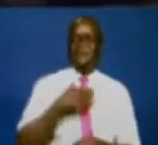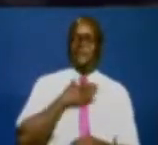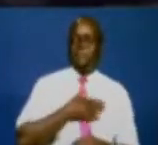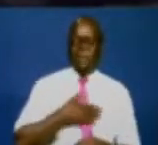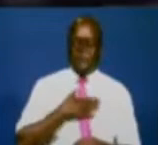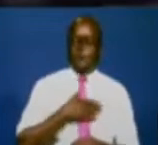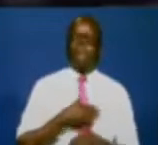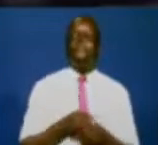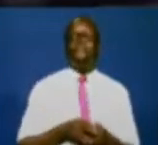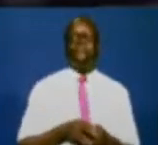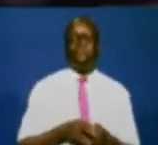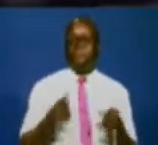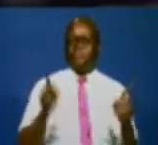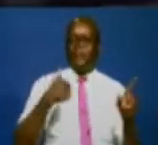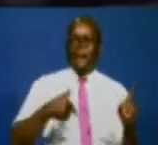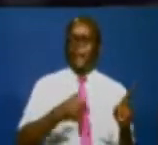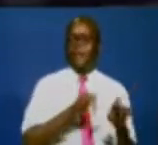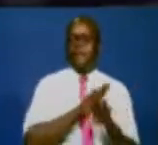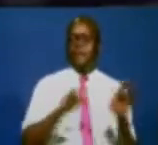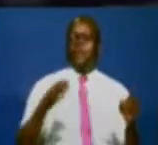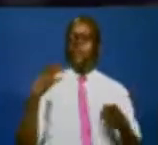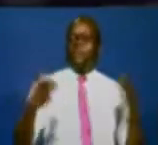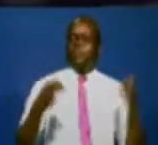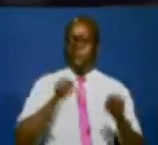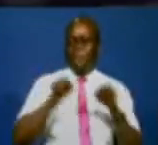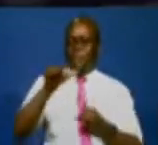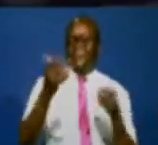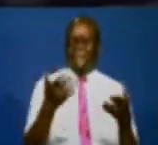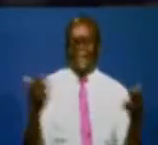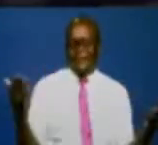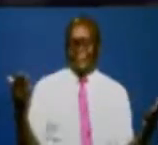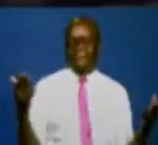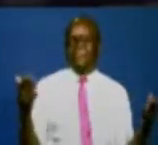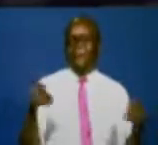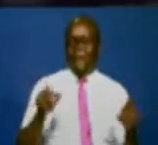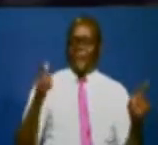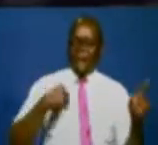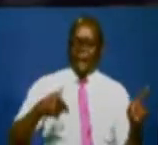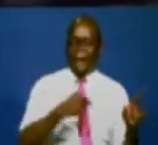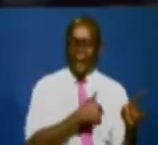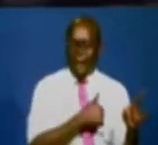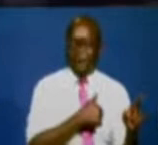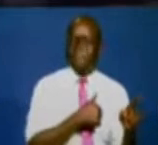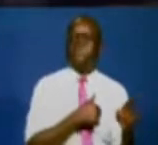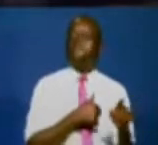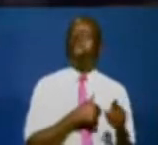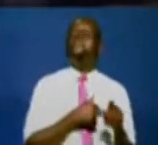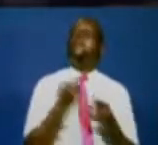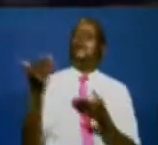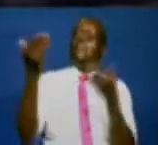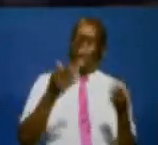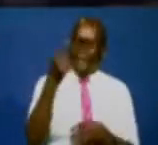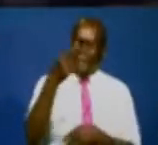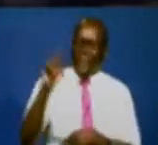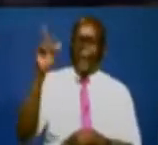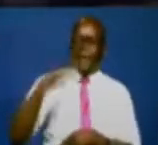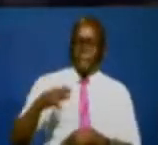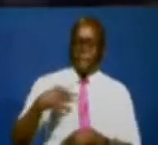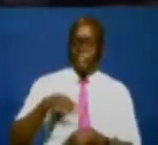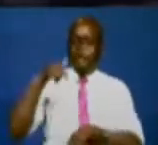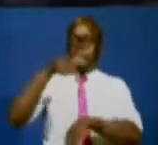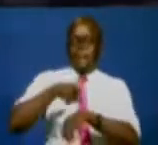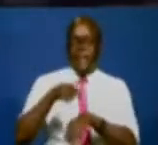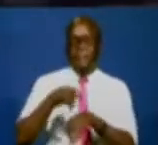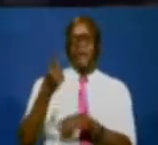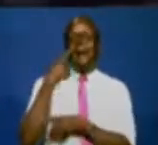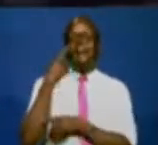please, let us not be emotional about this thing. Let us put the correct people. And Mr. Speaker, when I'm